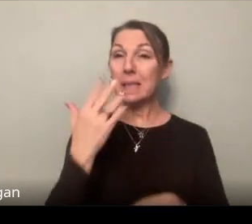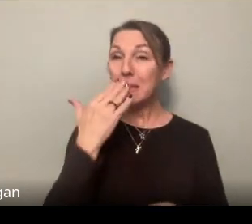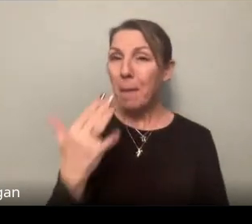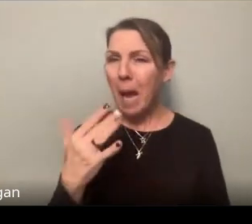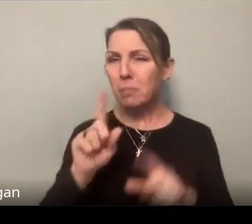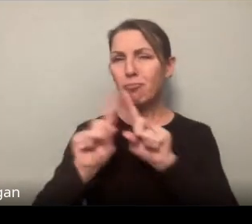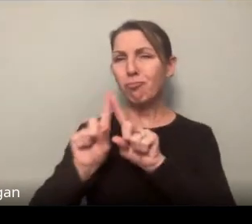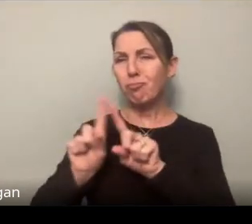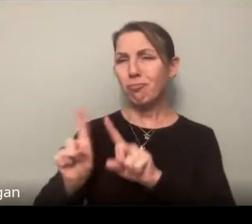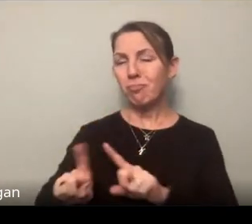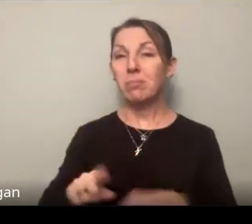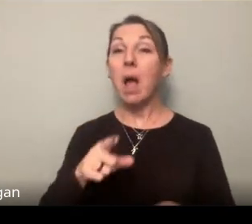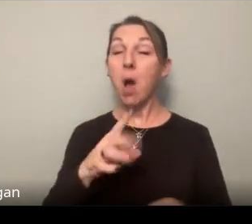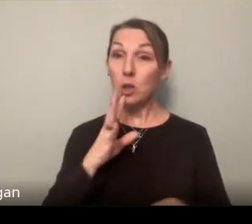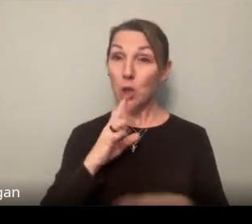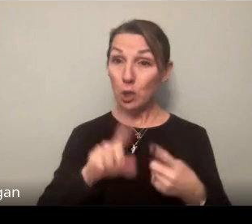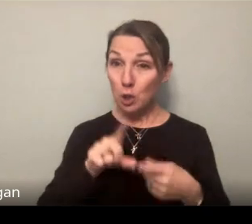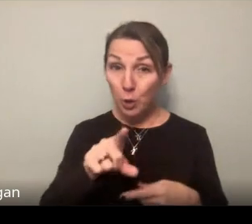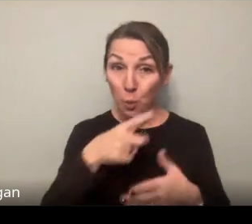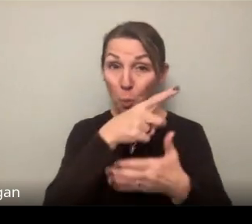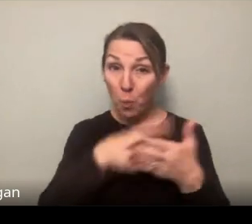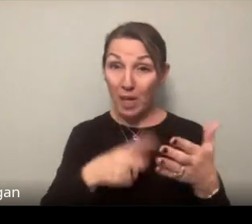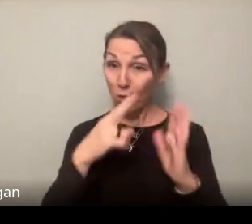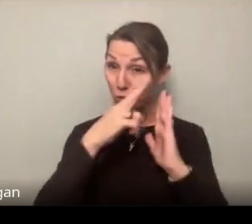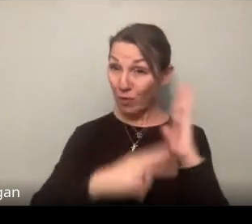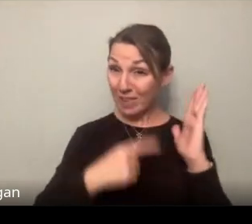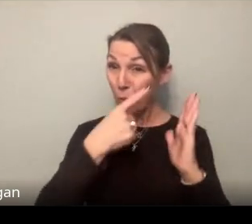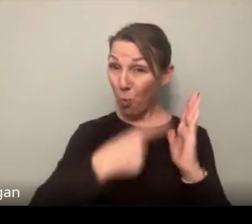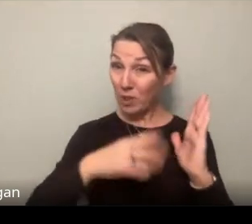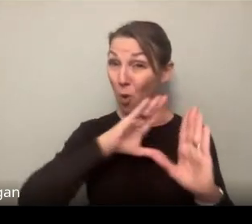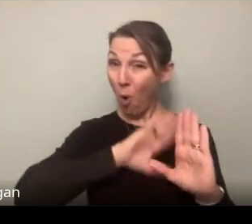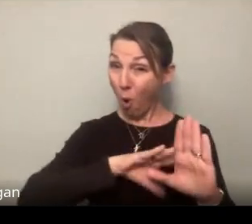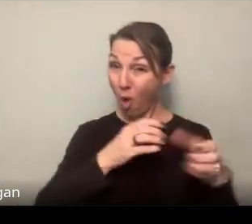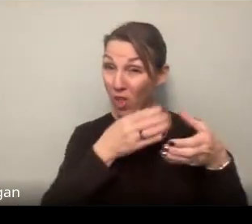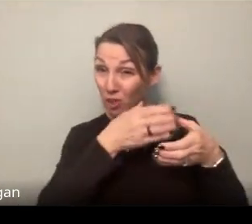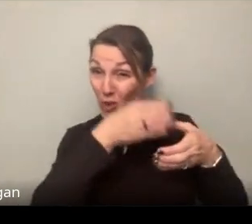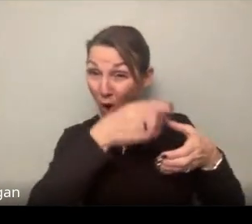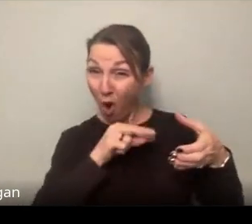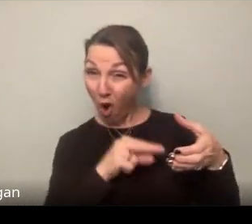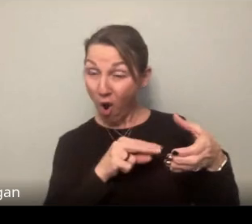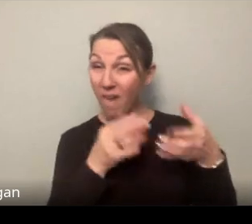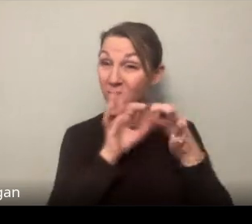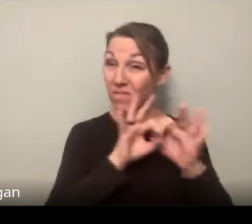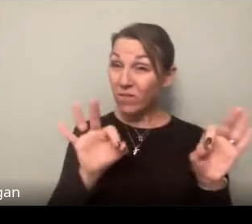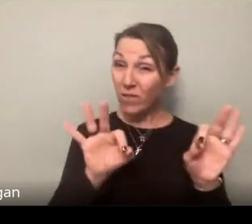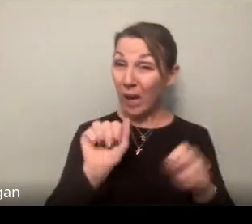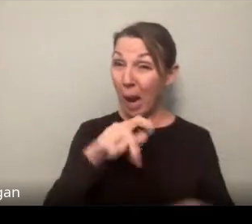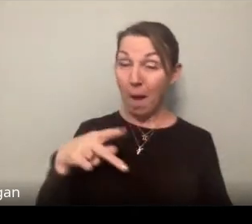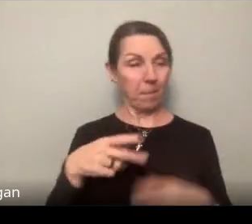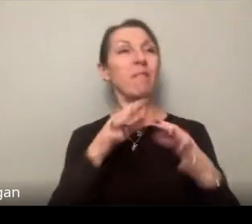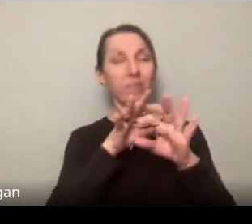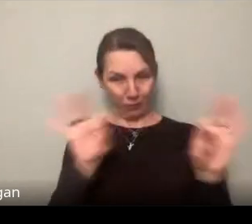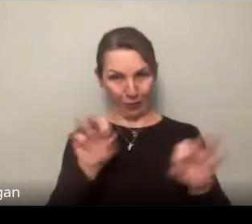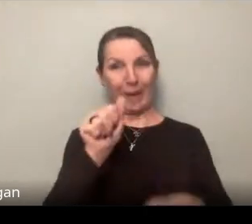things like that. So it talks to you, it reads to you what's on the side of the jar. And is that a free app you downloaded? It's a free